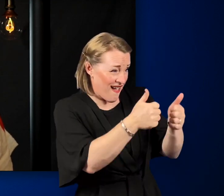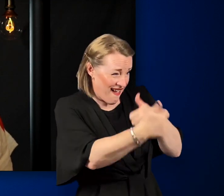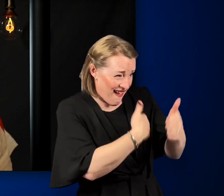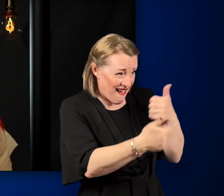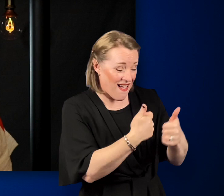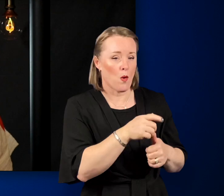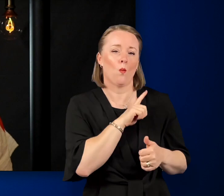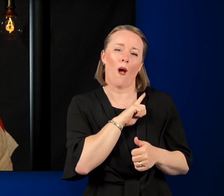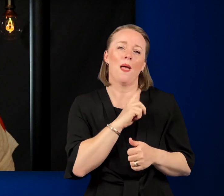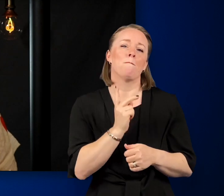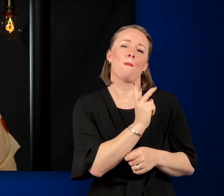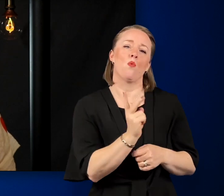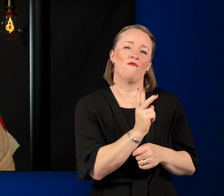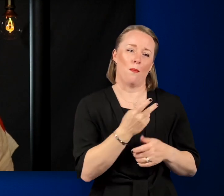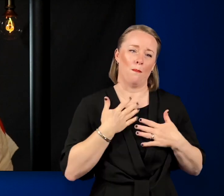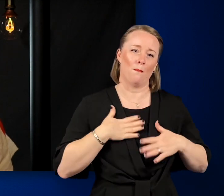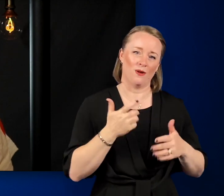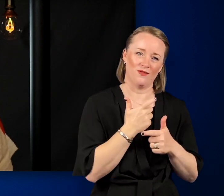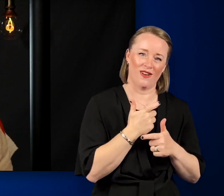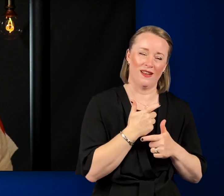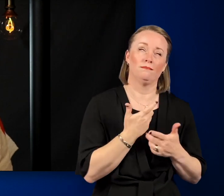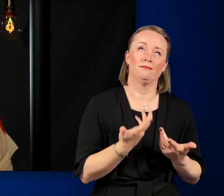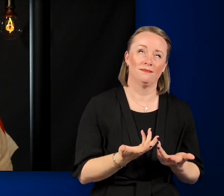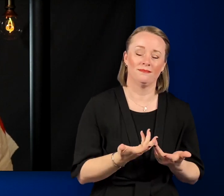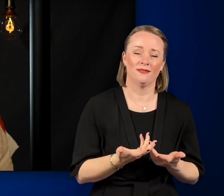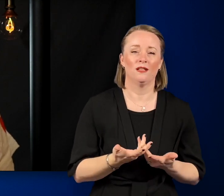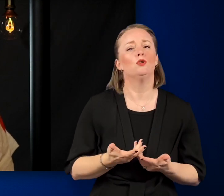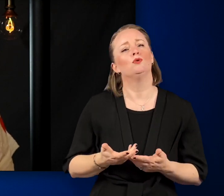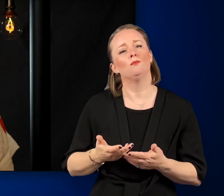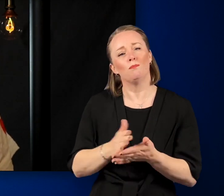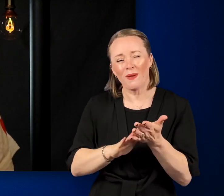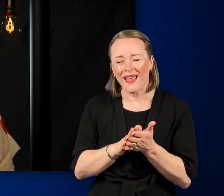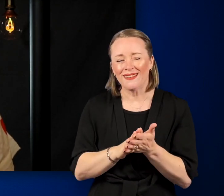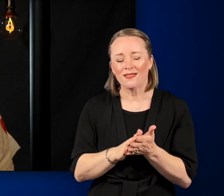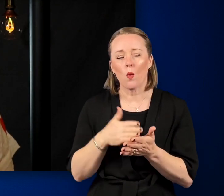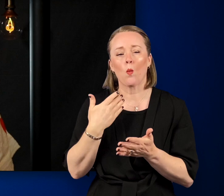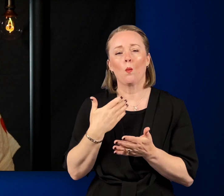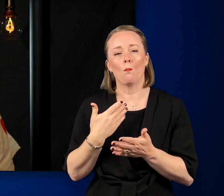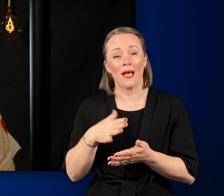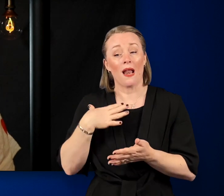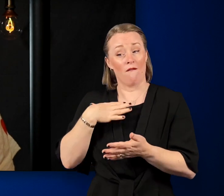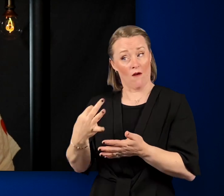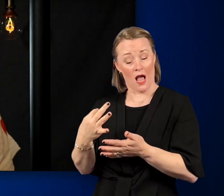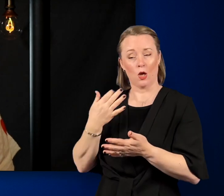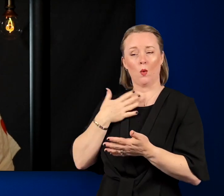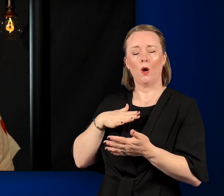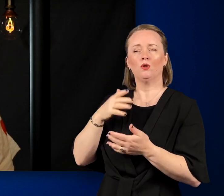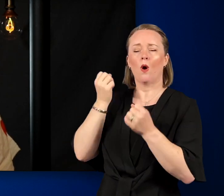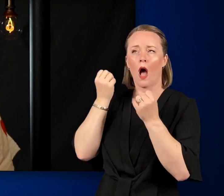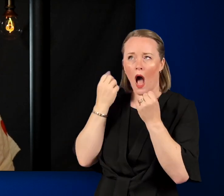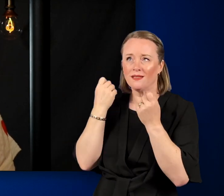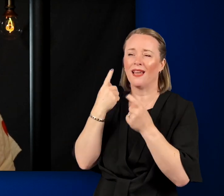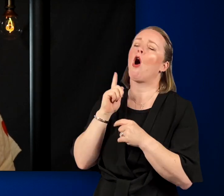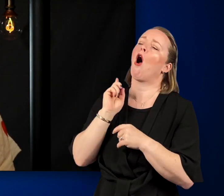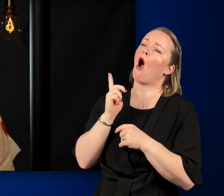we respond, when we RSVP to an invitation, we take account of the time, the place, and the dress code